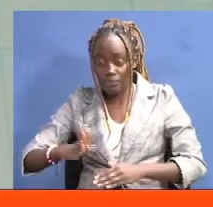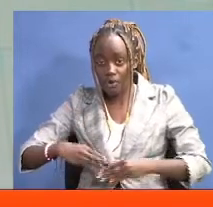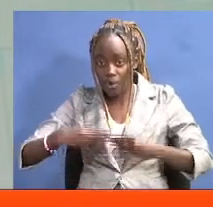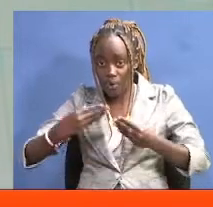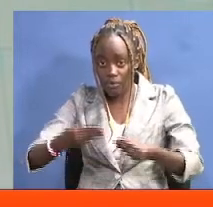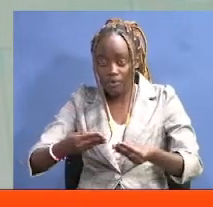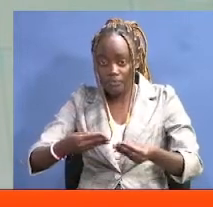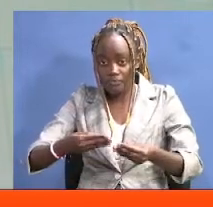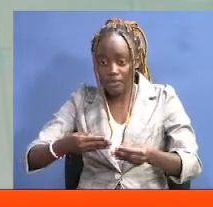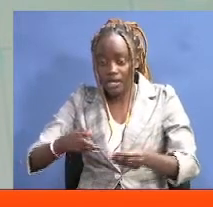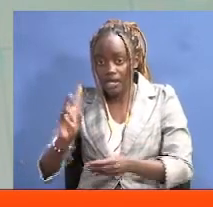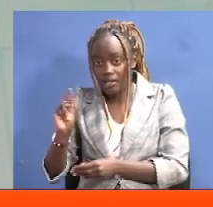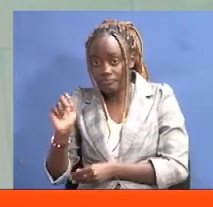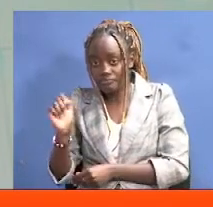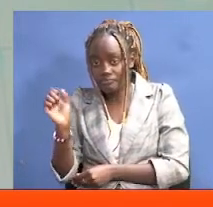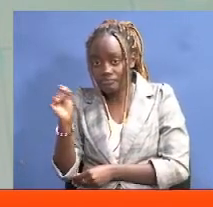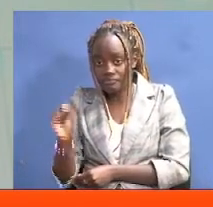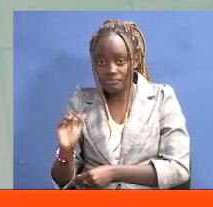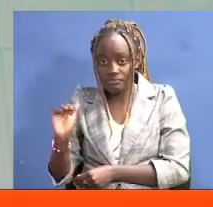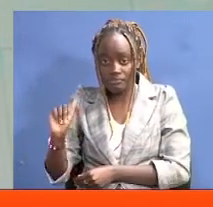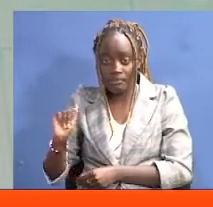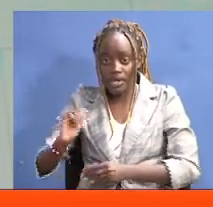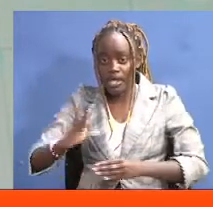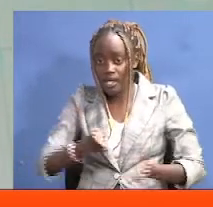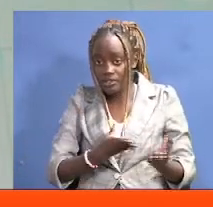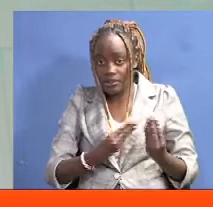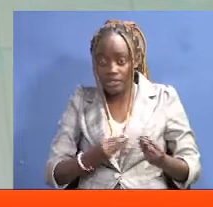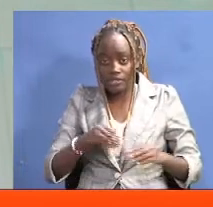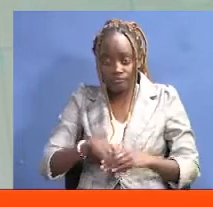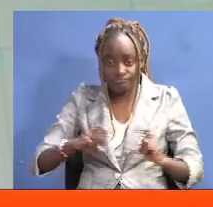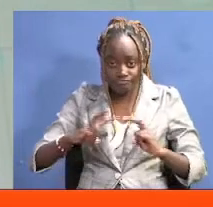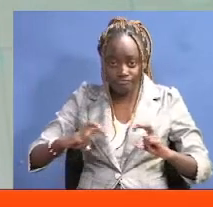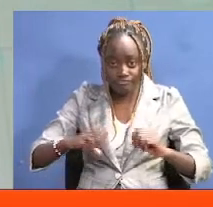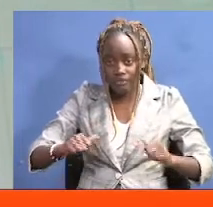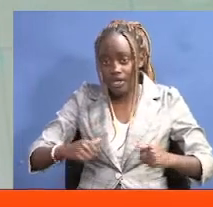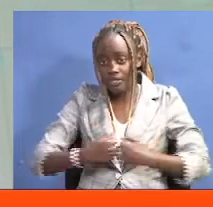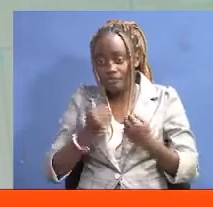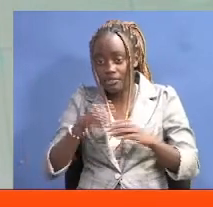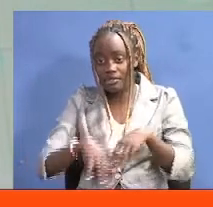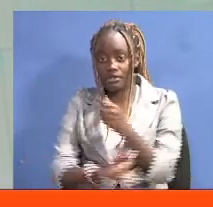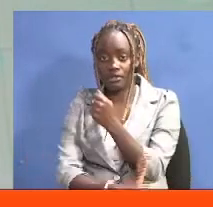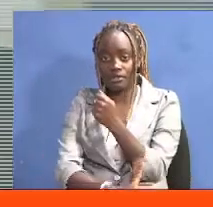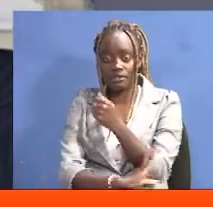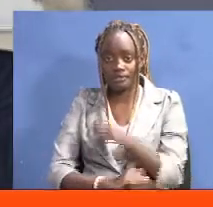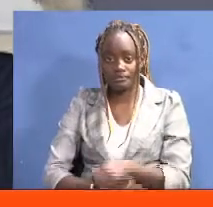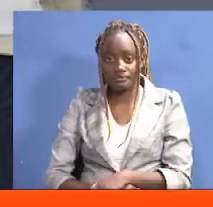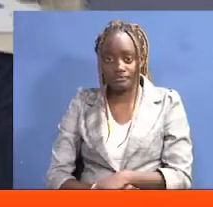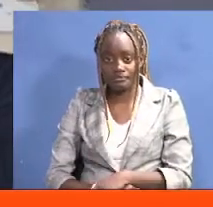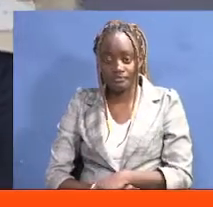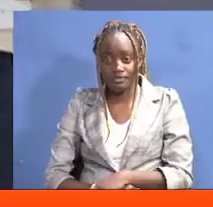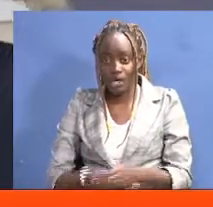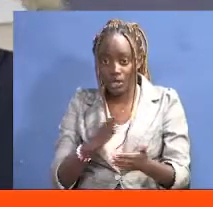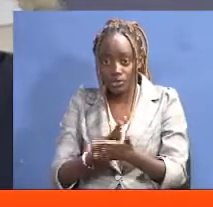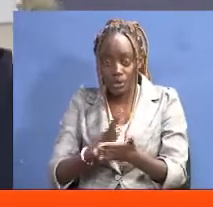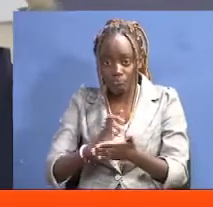National Transport Safety Authority, NTSA, and is set to be used in mitigating road accidents in the country. I'm sure you're